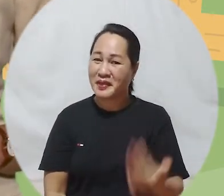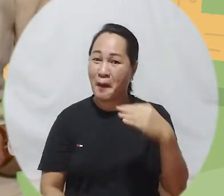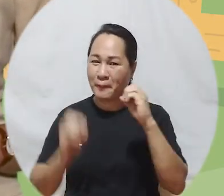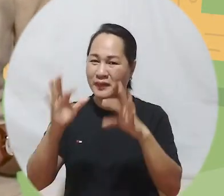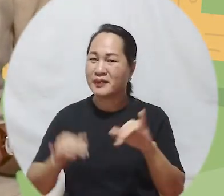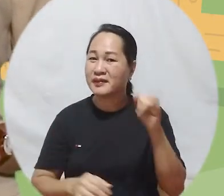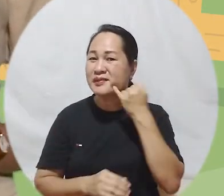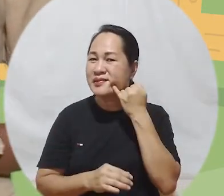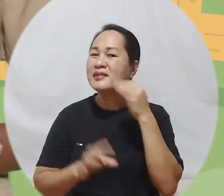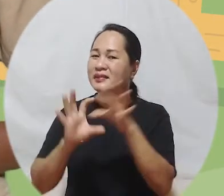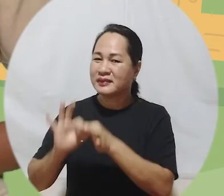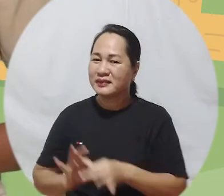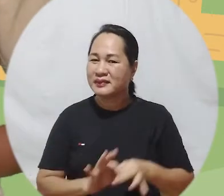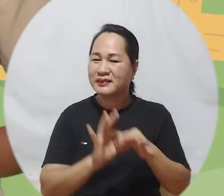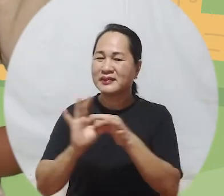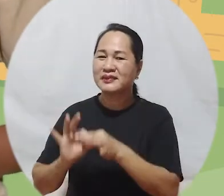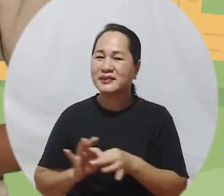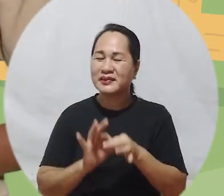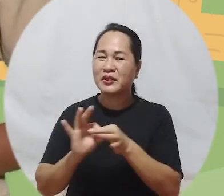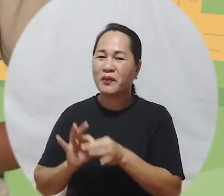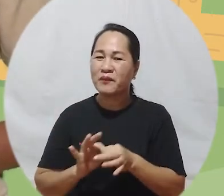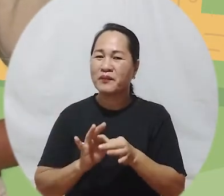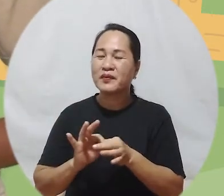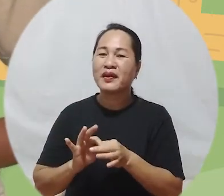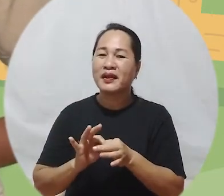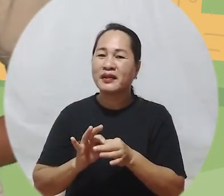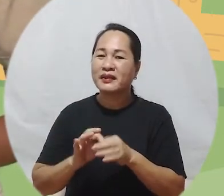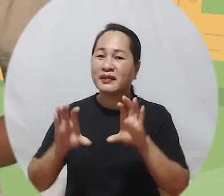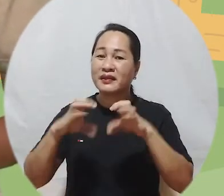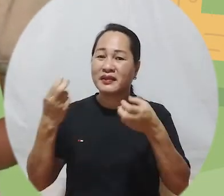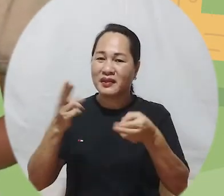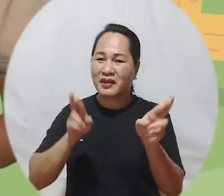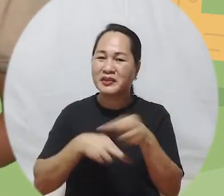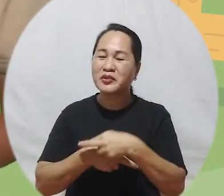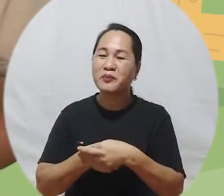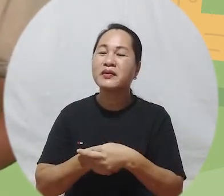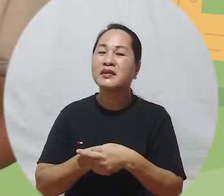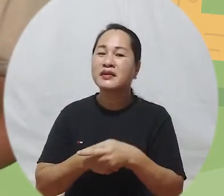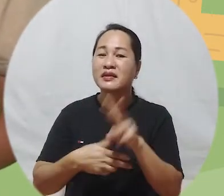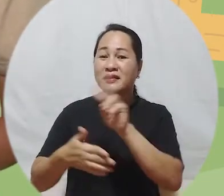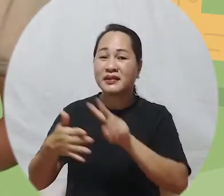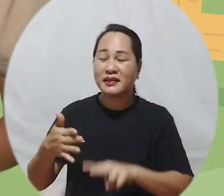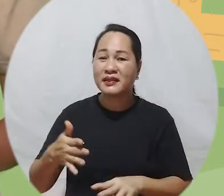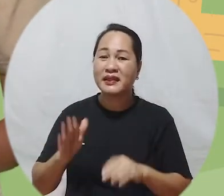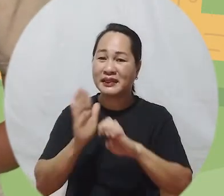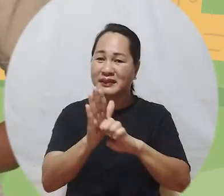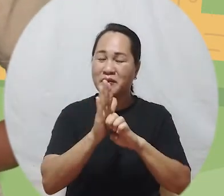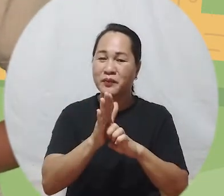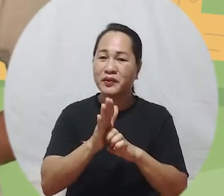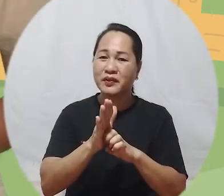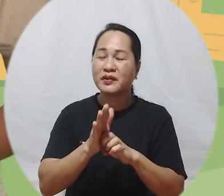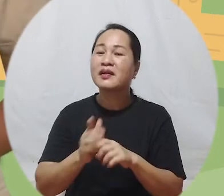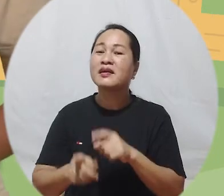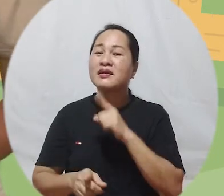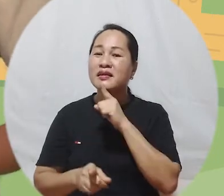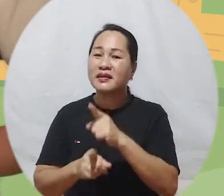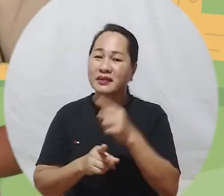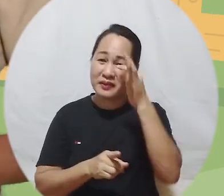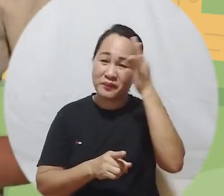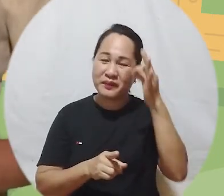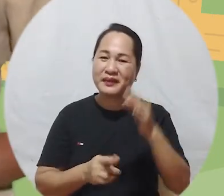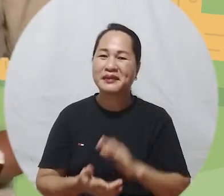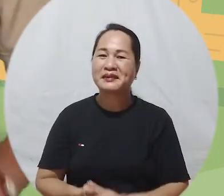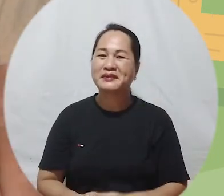Come, Teacher Jen. Join us in our classroom and let's read some more examples of reality and fantasy texts. Sure! Let's